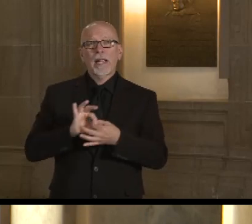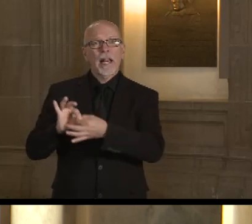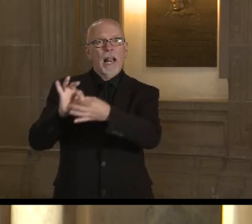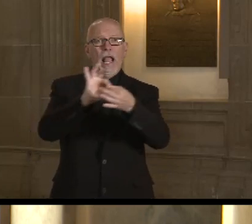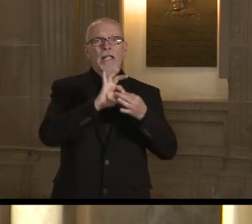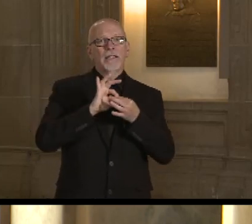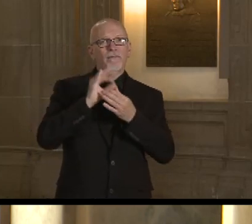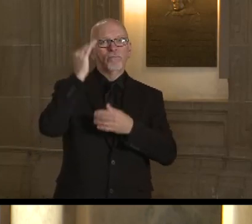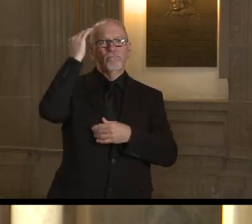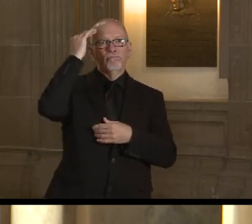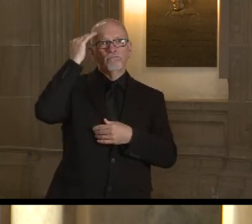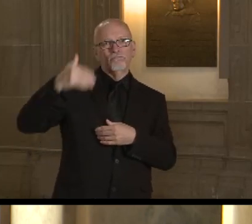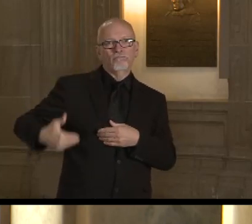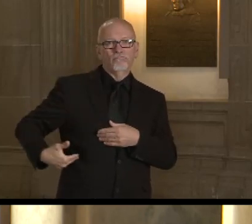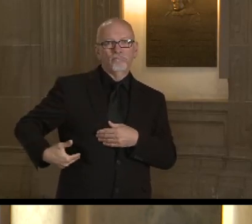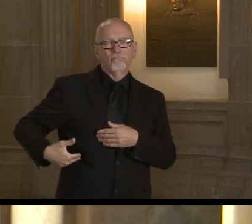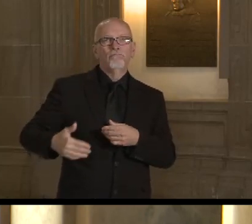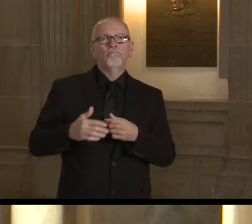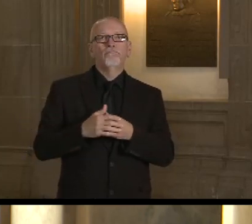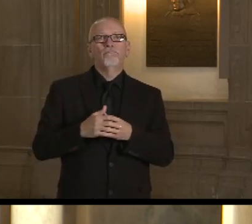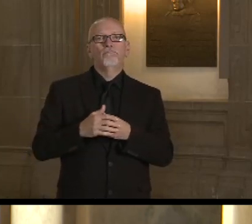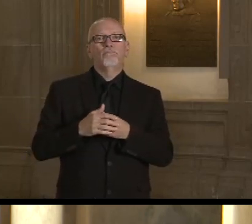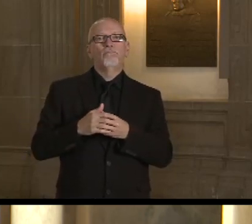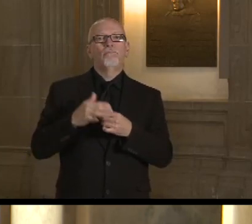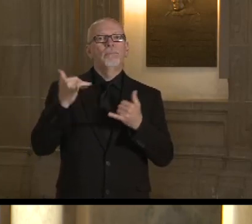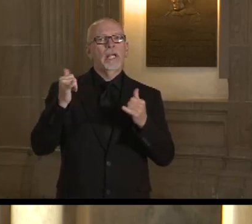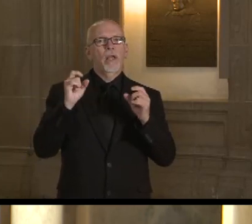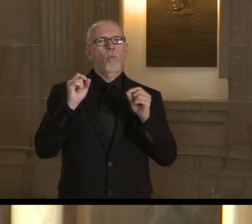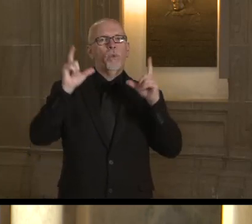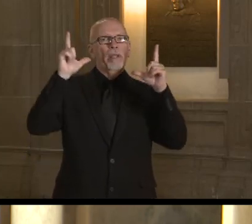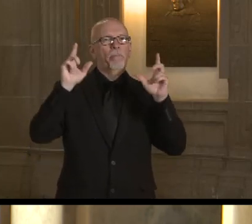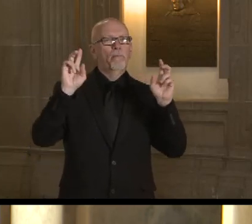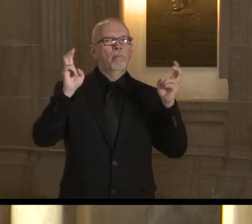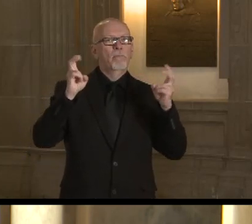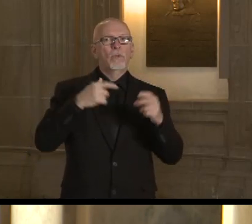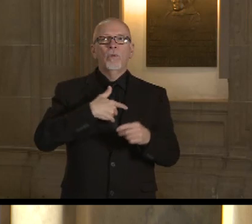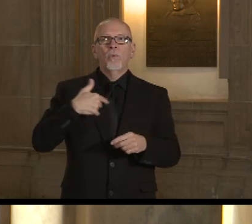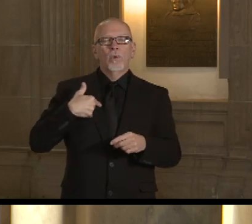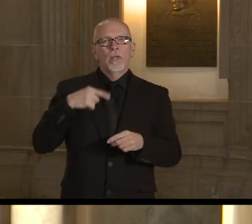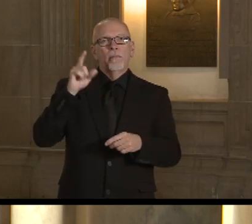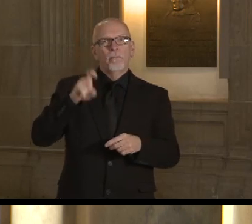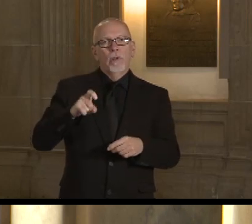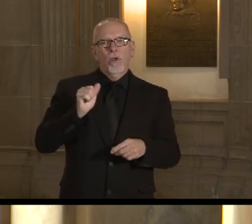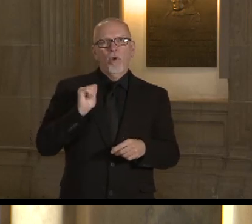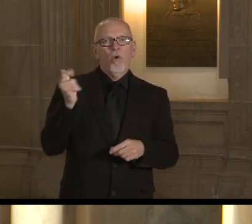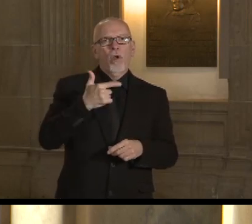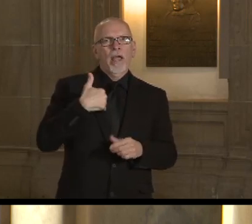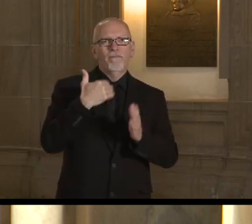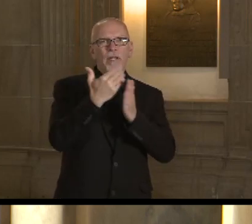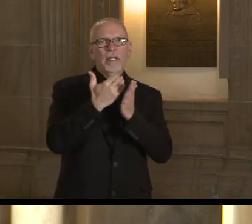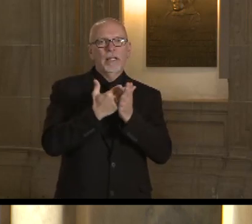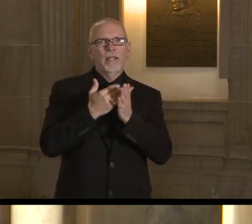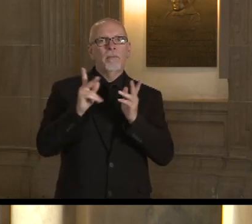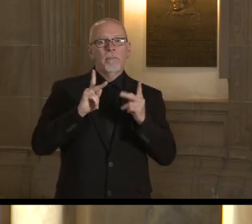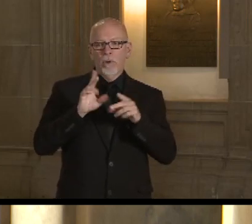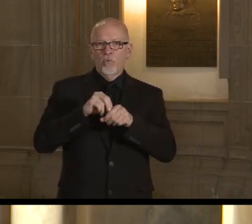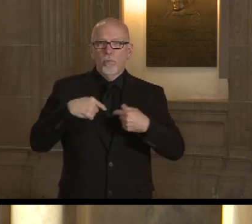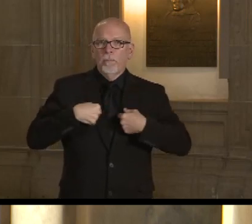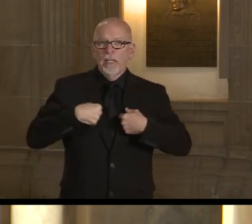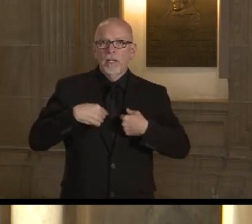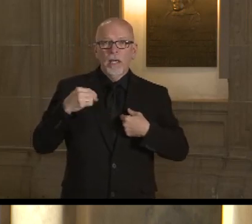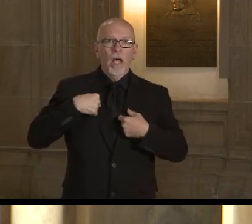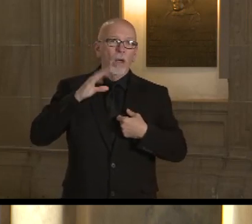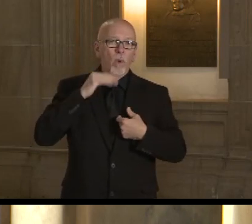conscience has been awakened to the point to where we need to all have a list. Folks need to be, myself included,